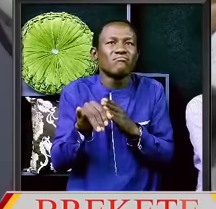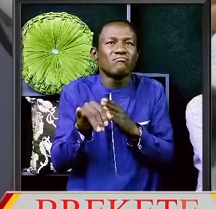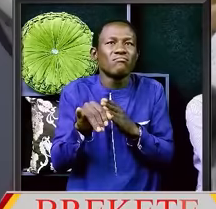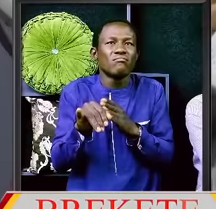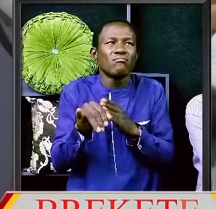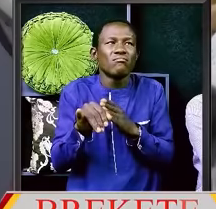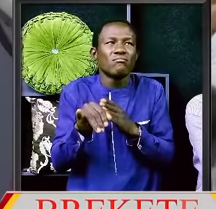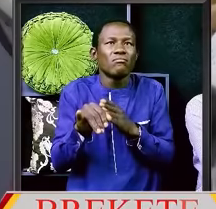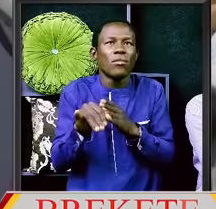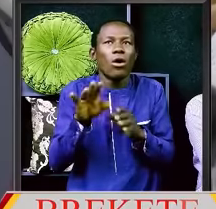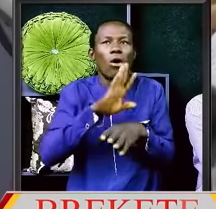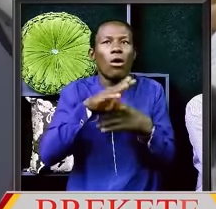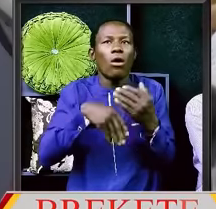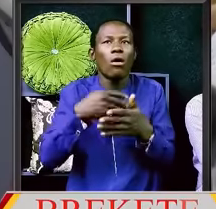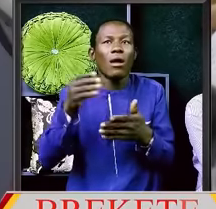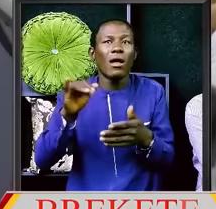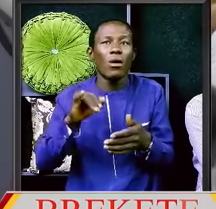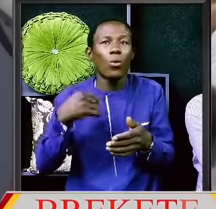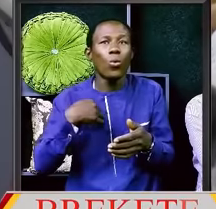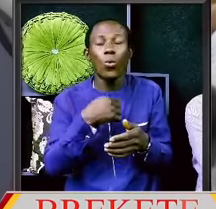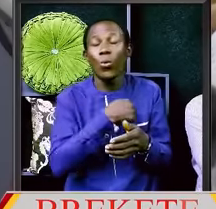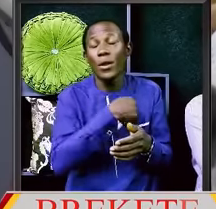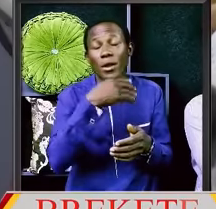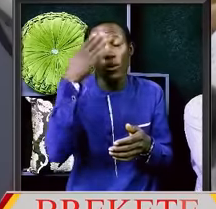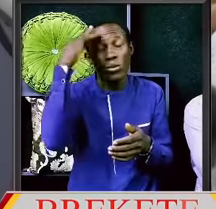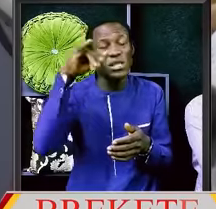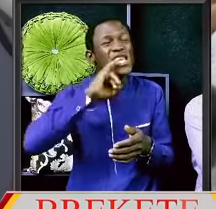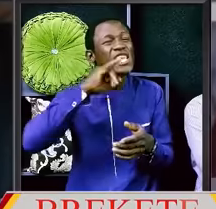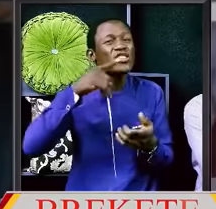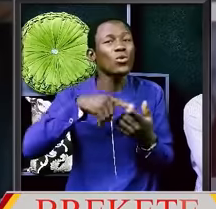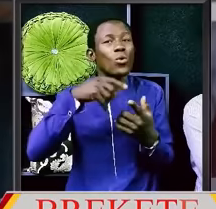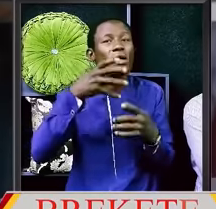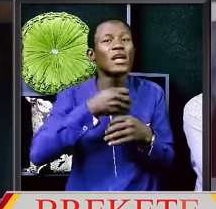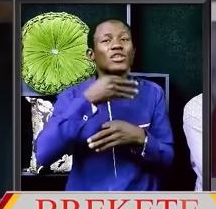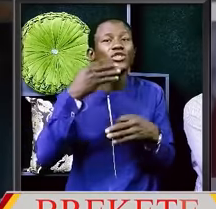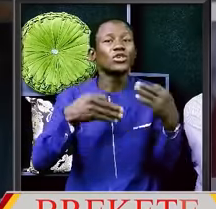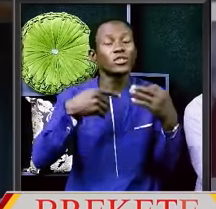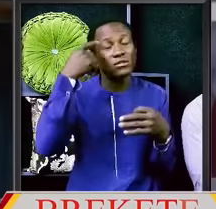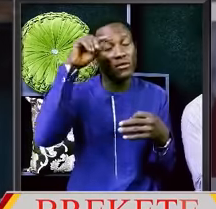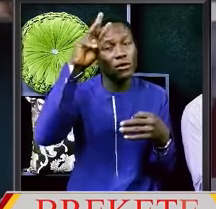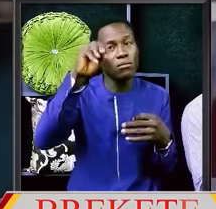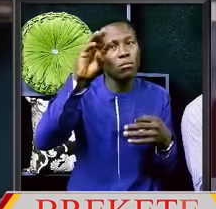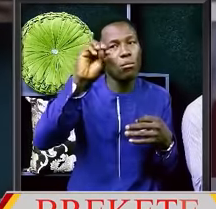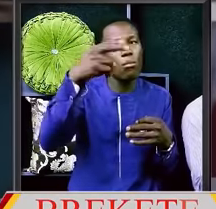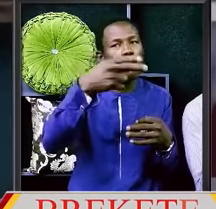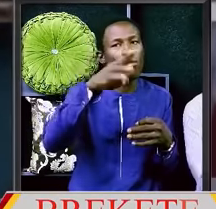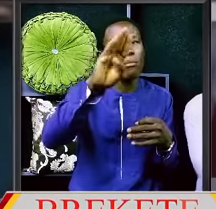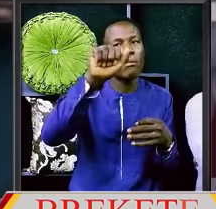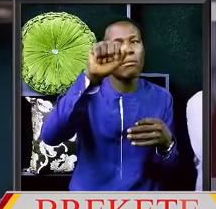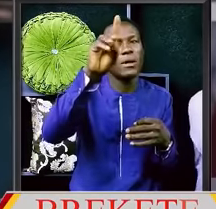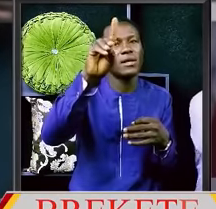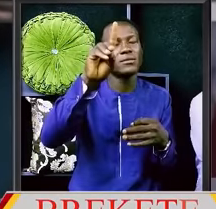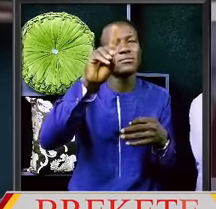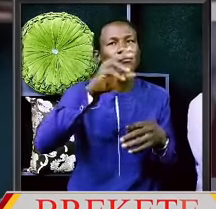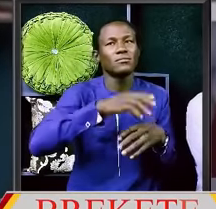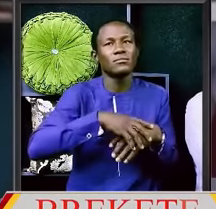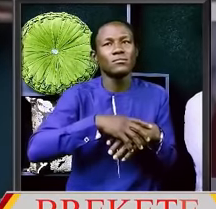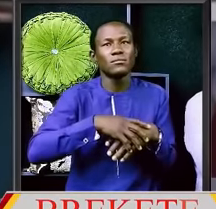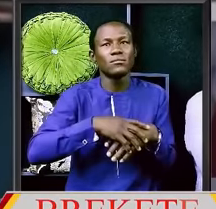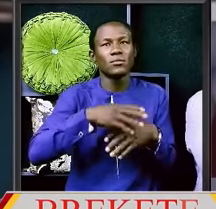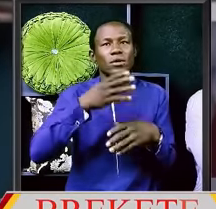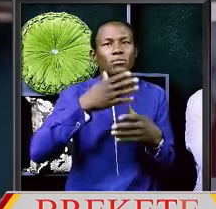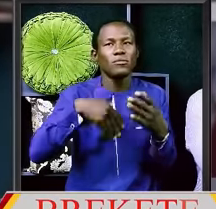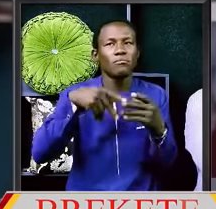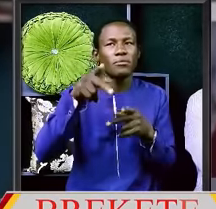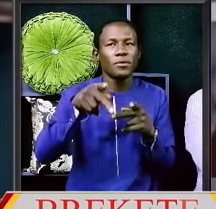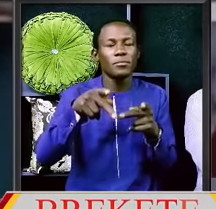Mohbad. The suspects that were apprehended and in the police station, some of the